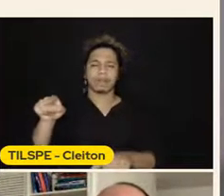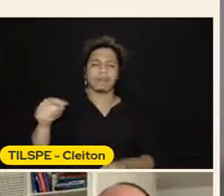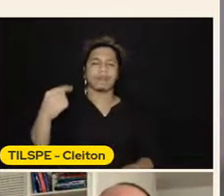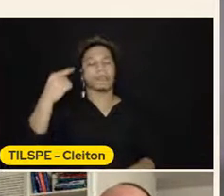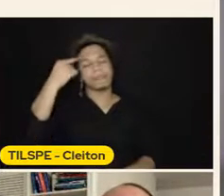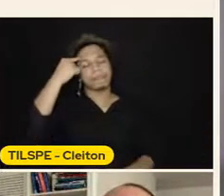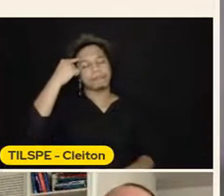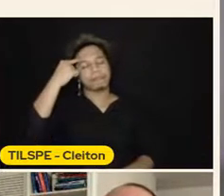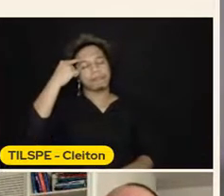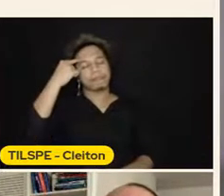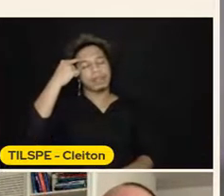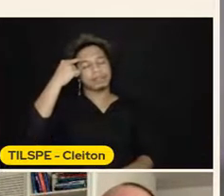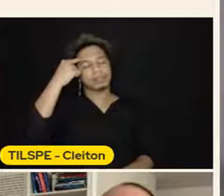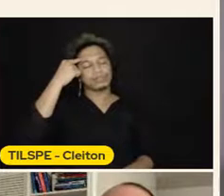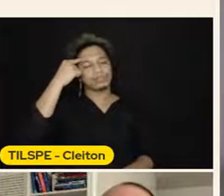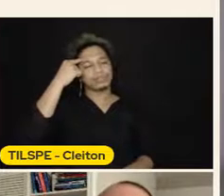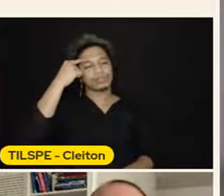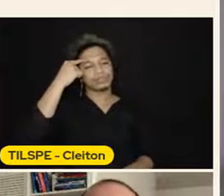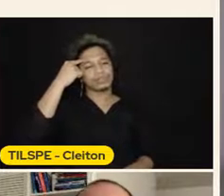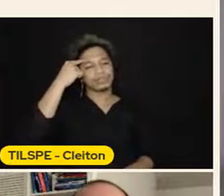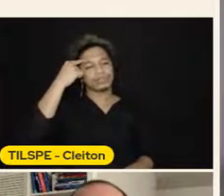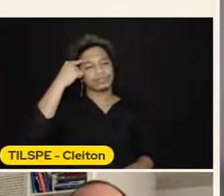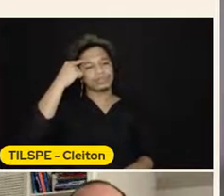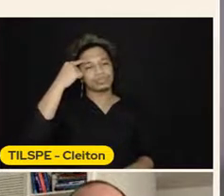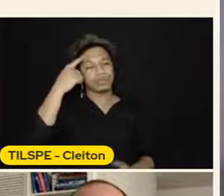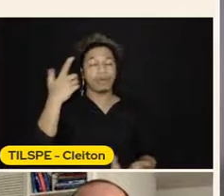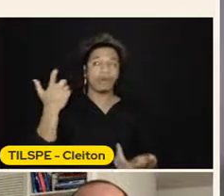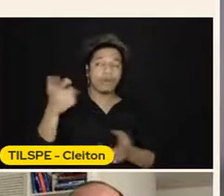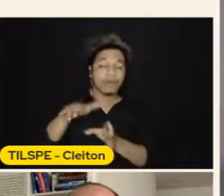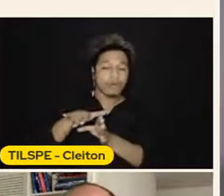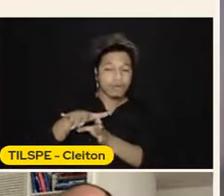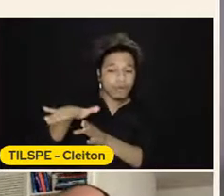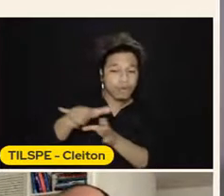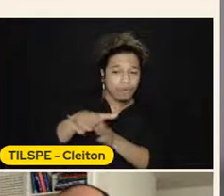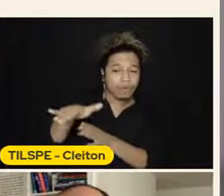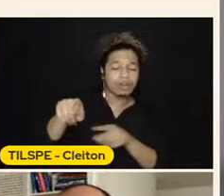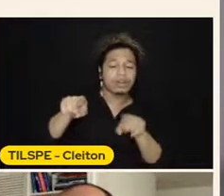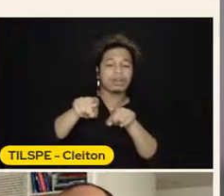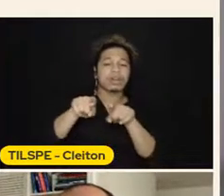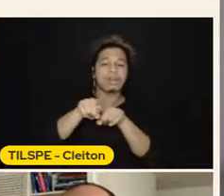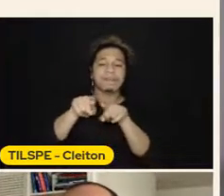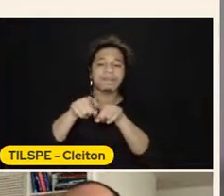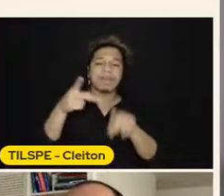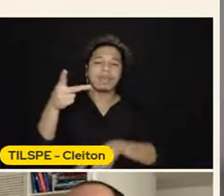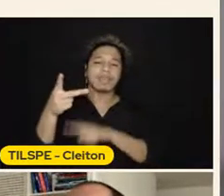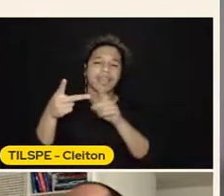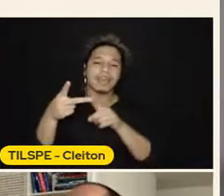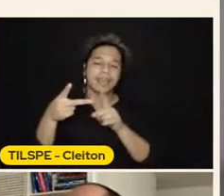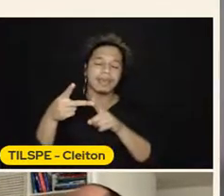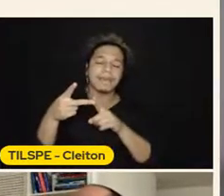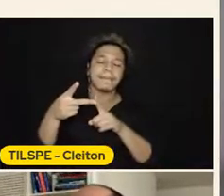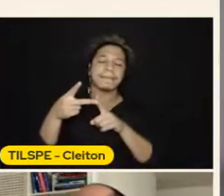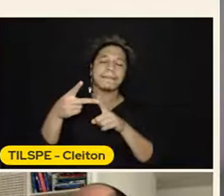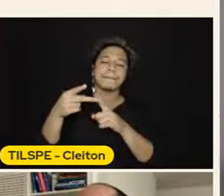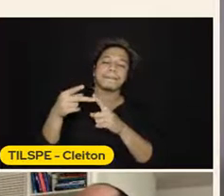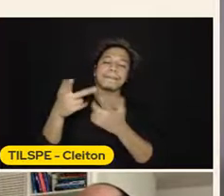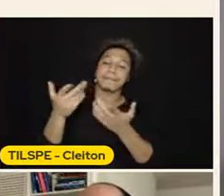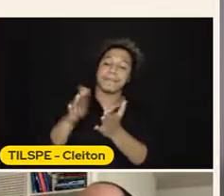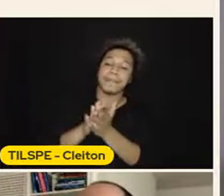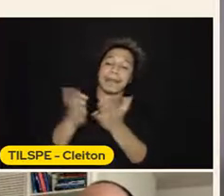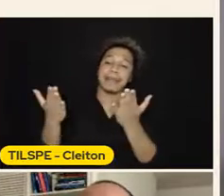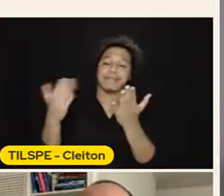about content area instruction, picture books, we also talked about this last year,